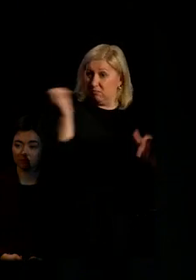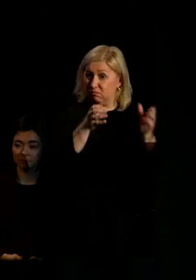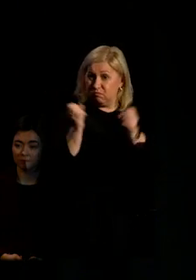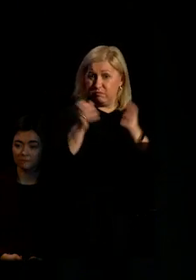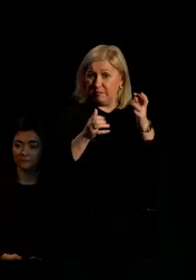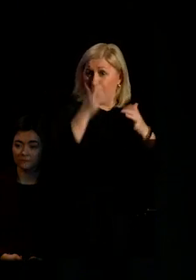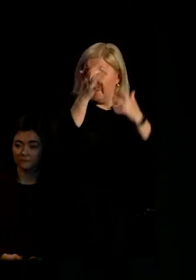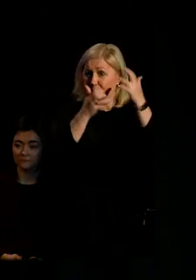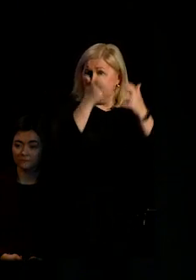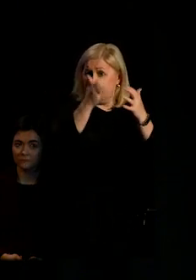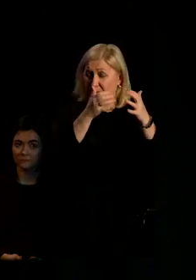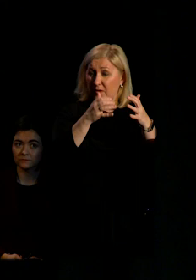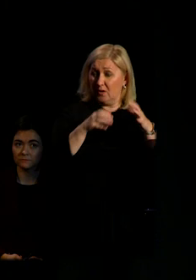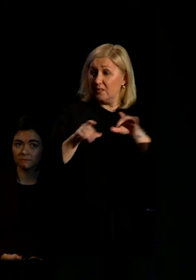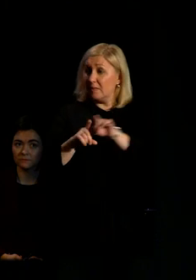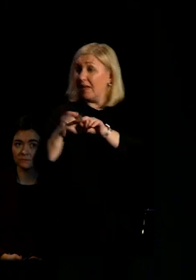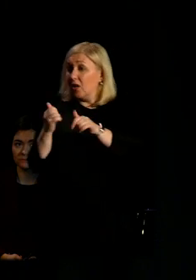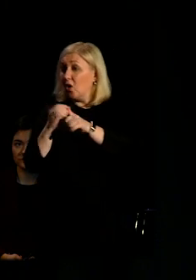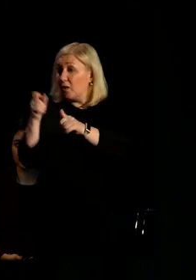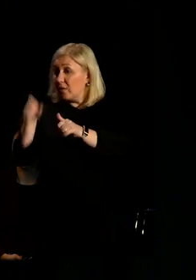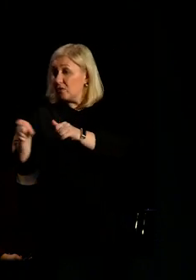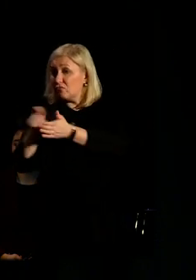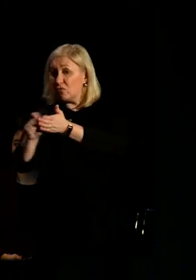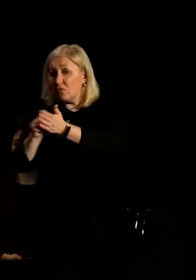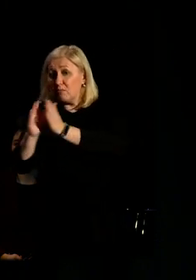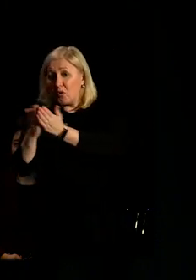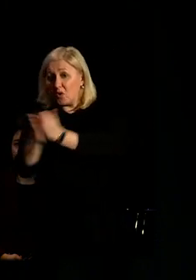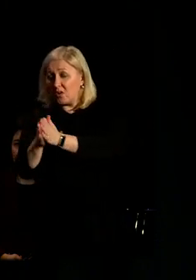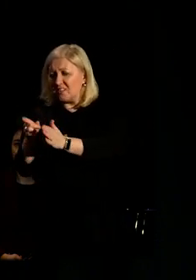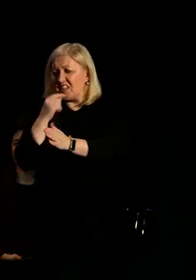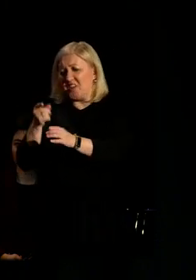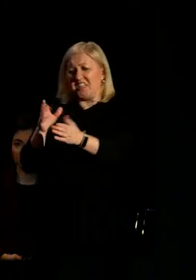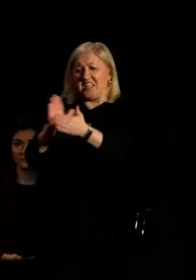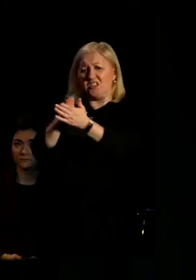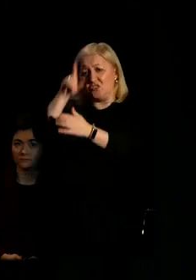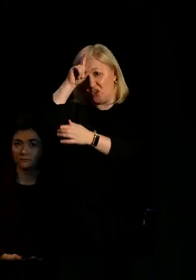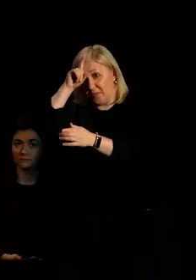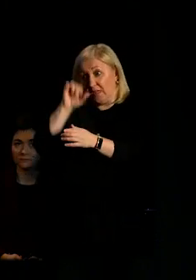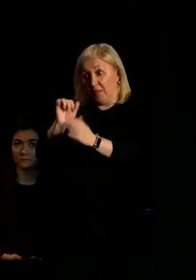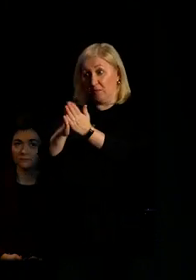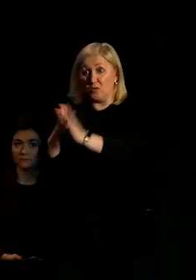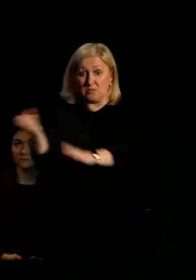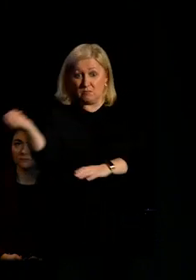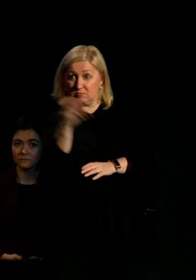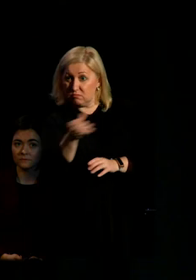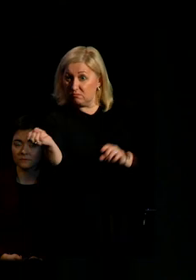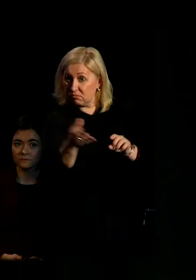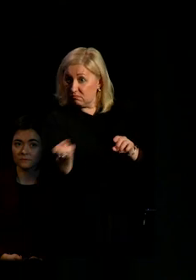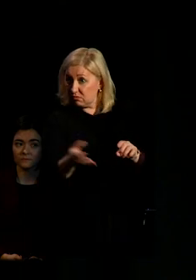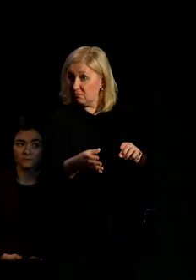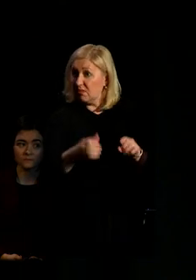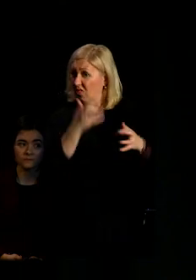authors proclaimed to be un-German. Jewish writers, actors, film directors,